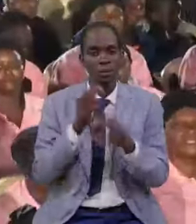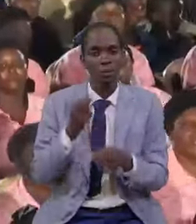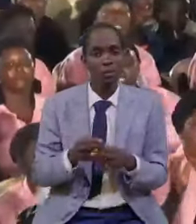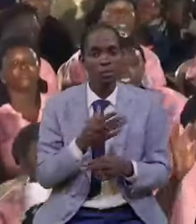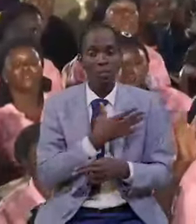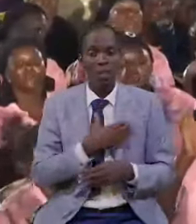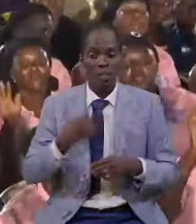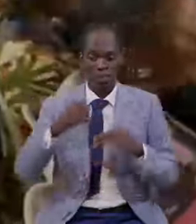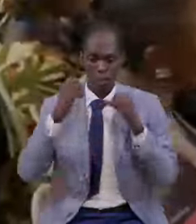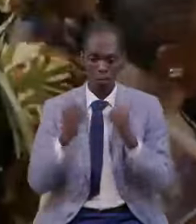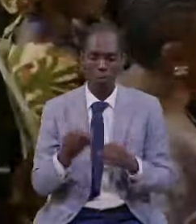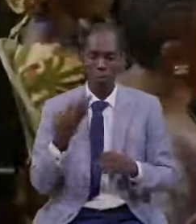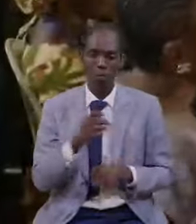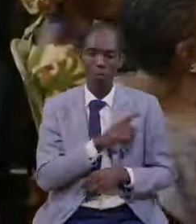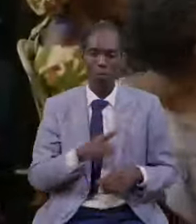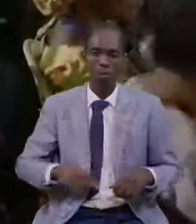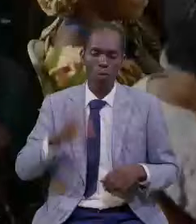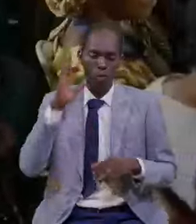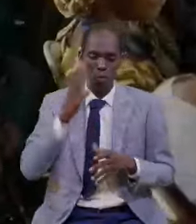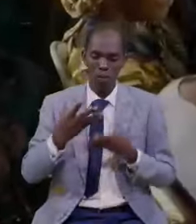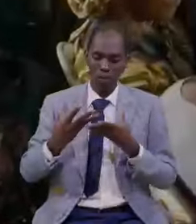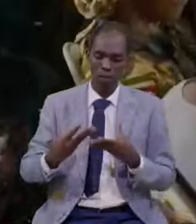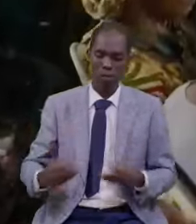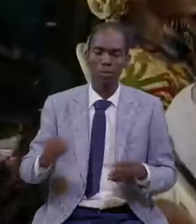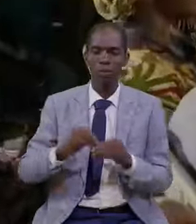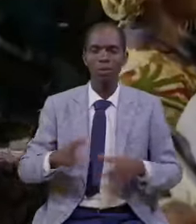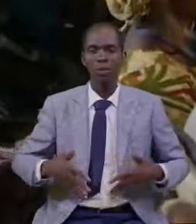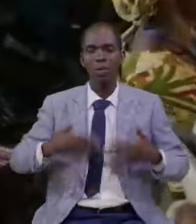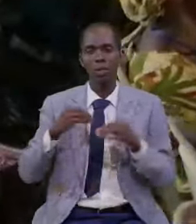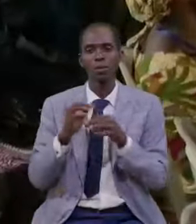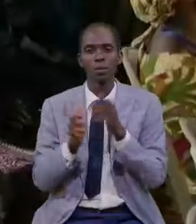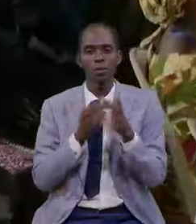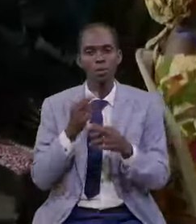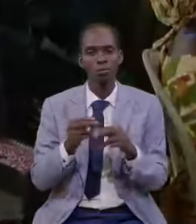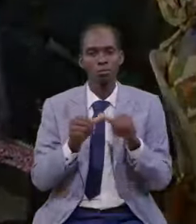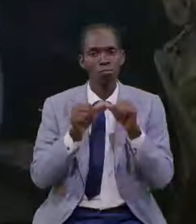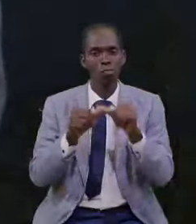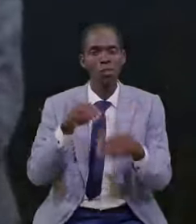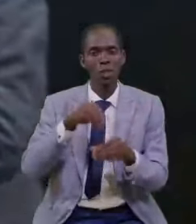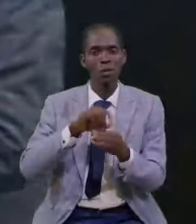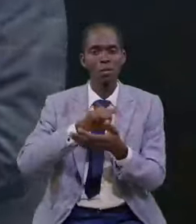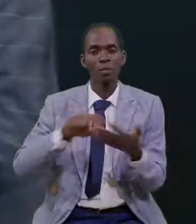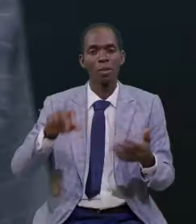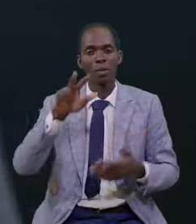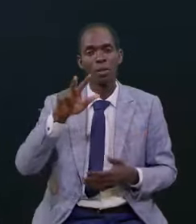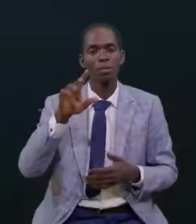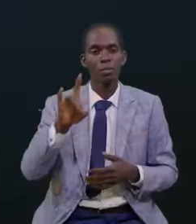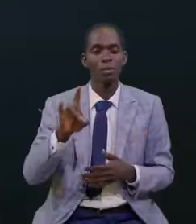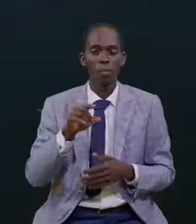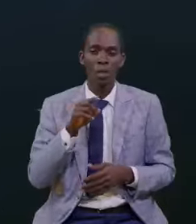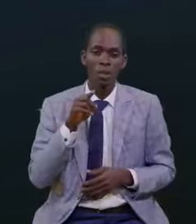your life. Look at verse 38. In verse 38, he that believeth on